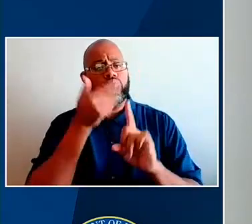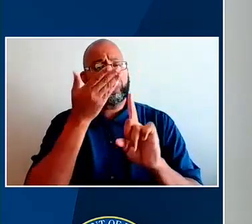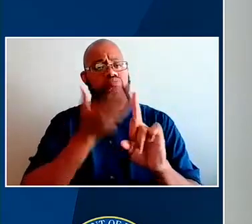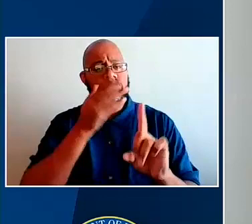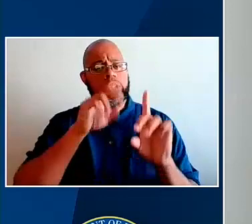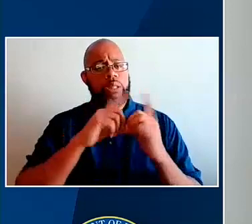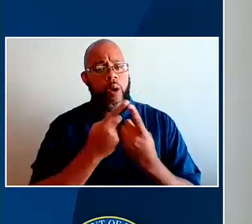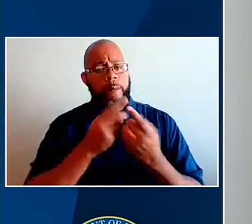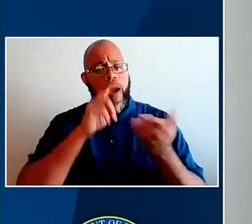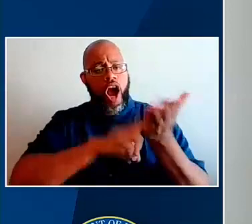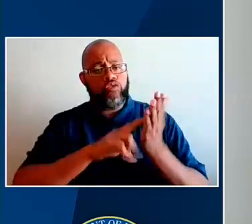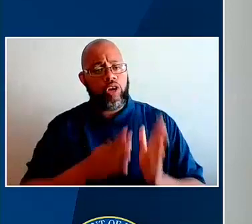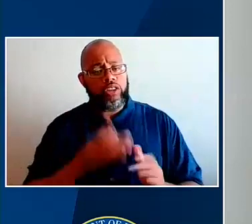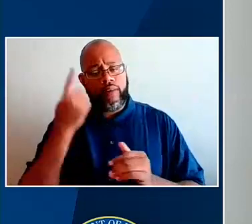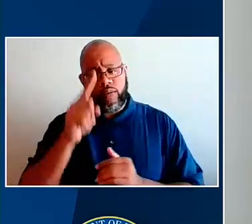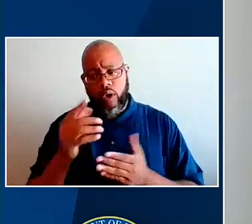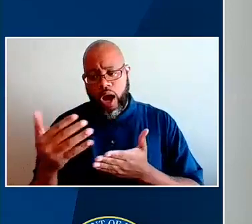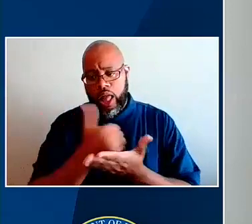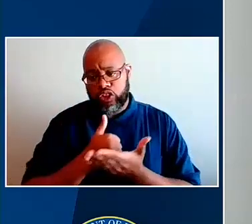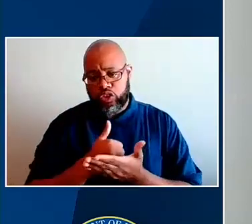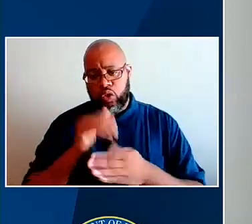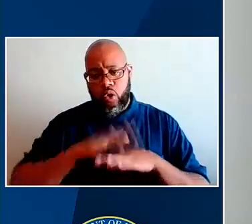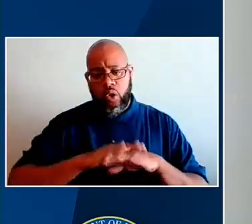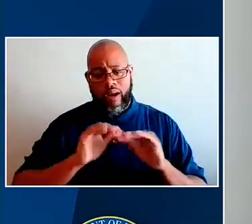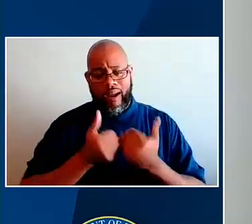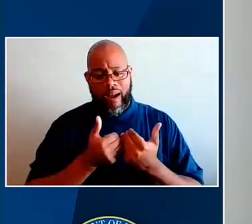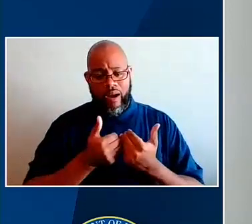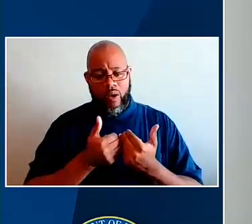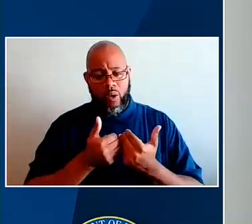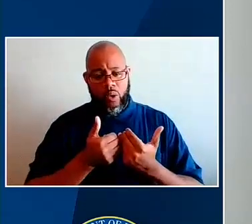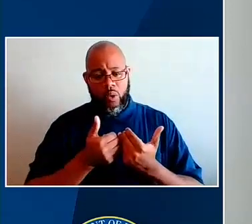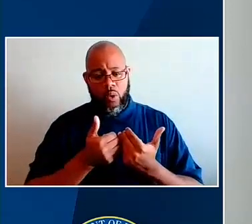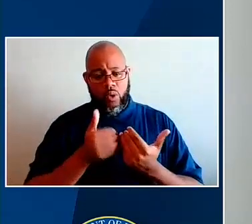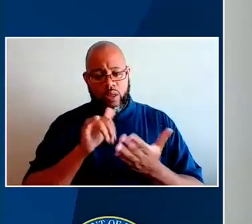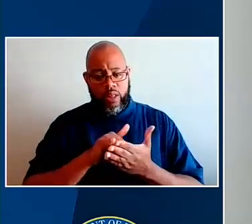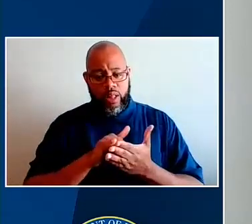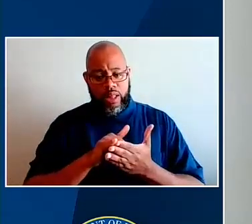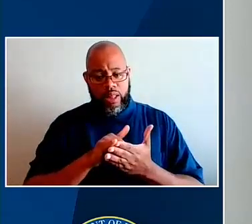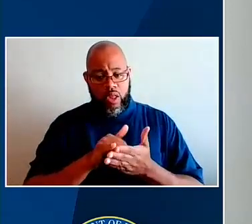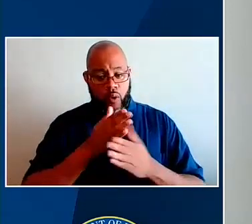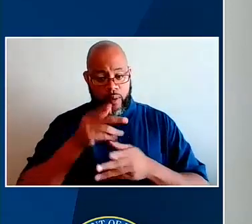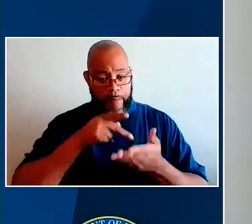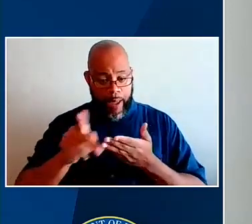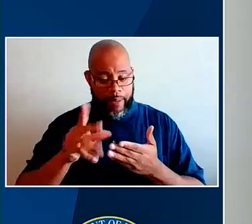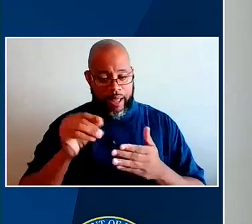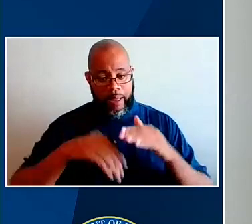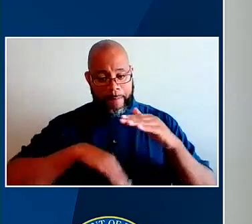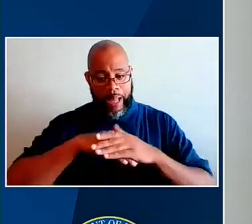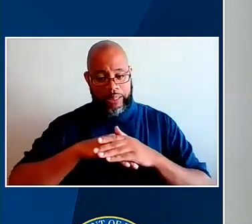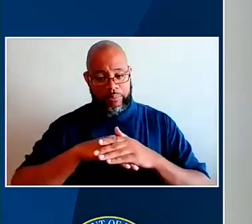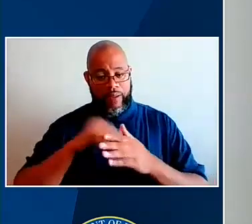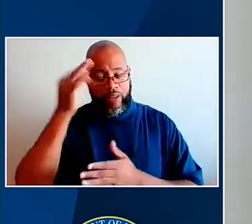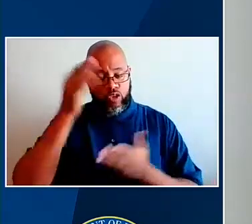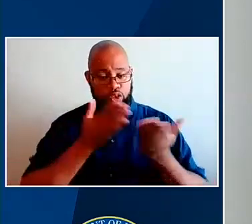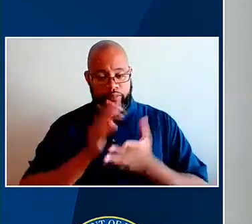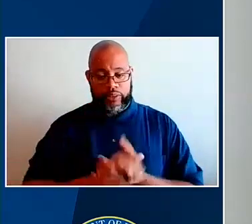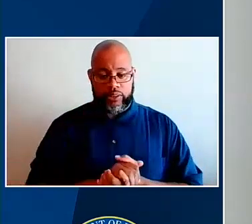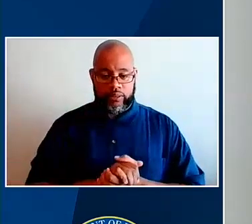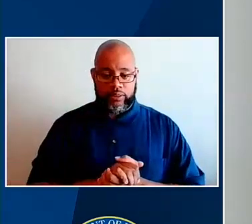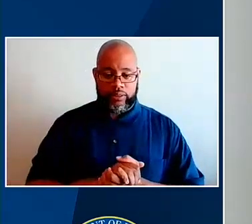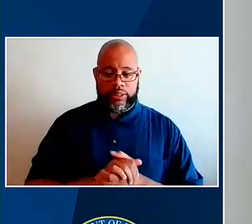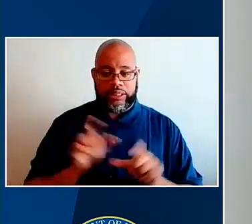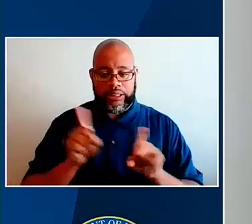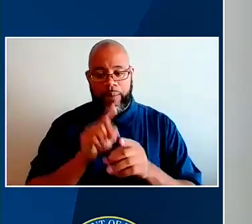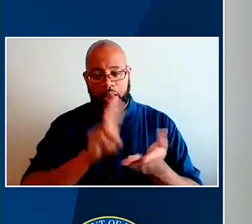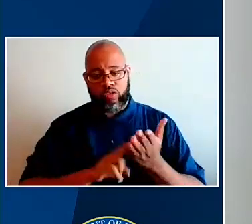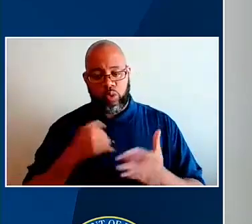department's contractor for collection on Pell Grant overpayments, and it's Maximus Federal Services, the same contractor